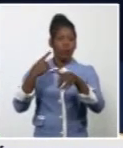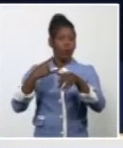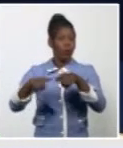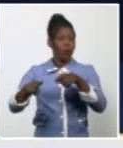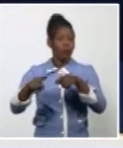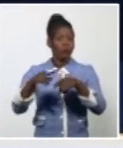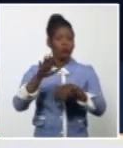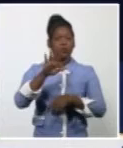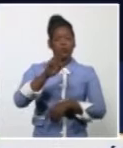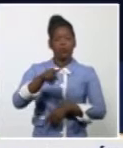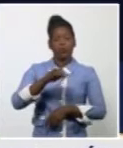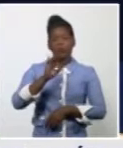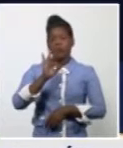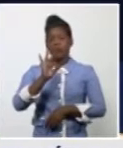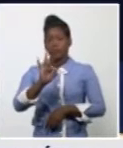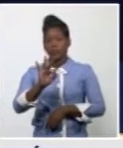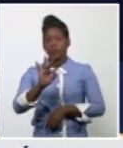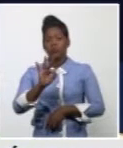5.8%,